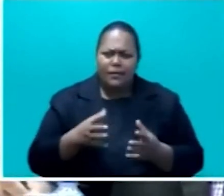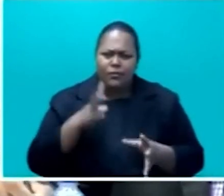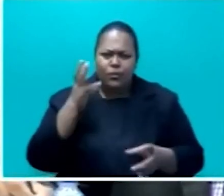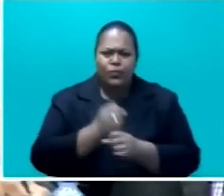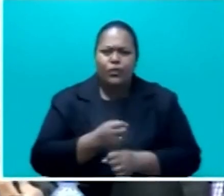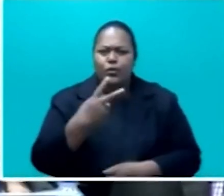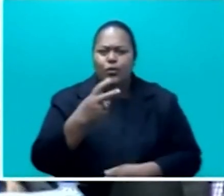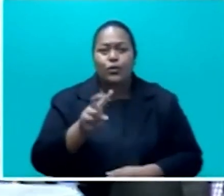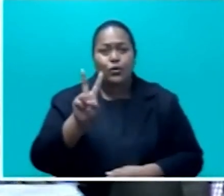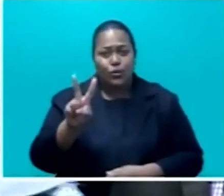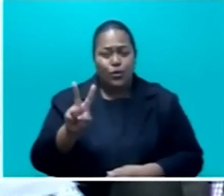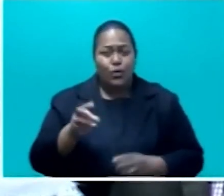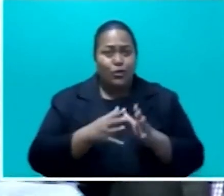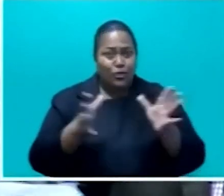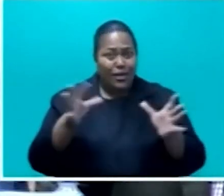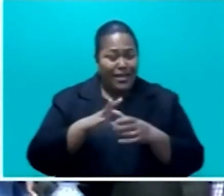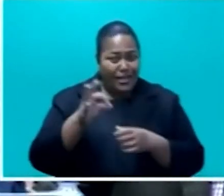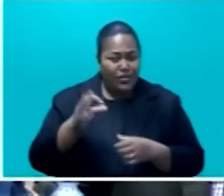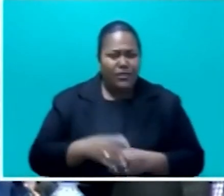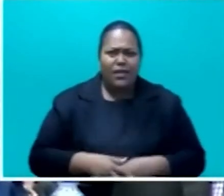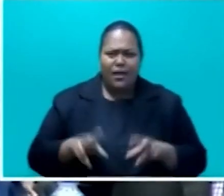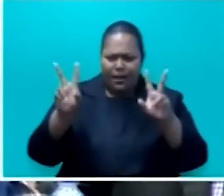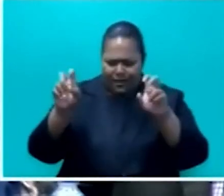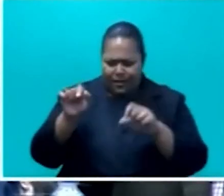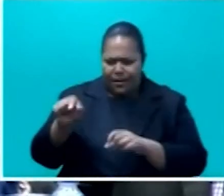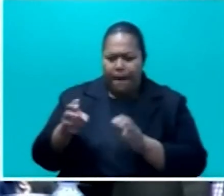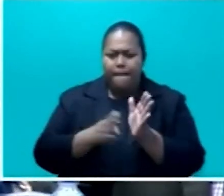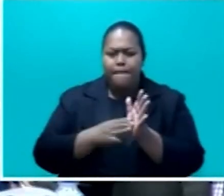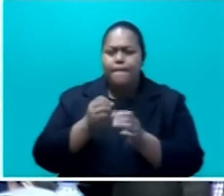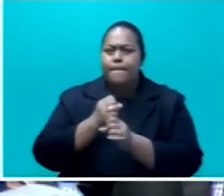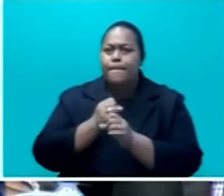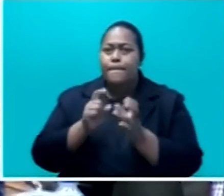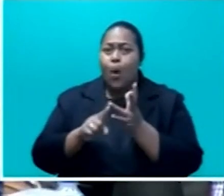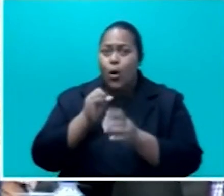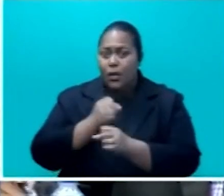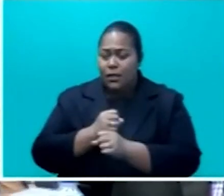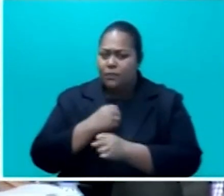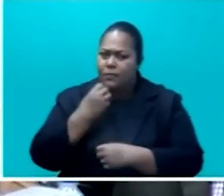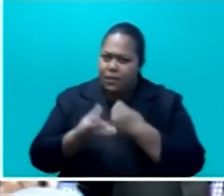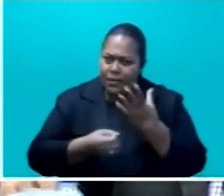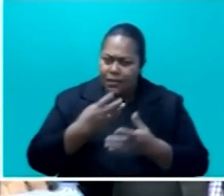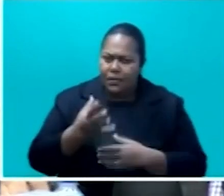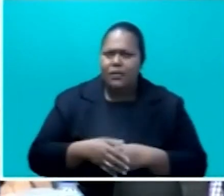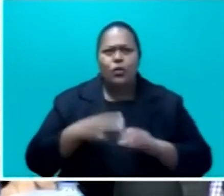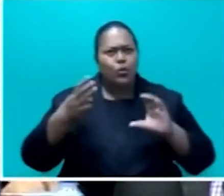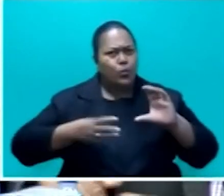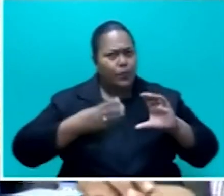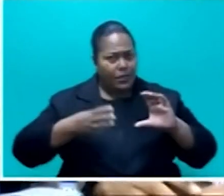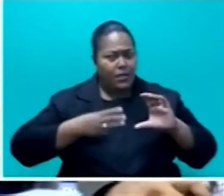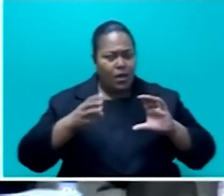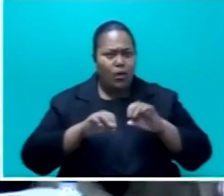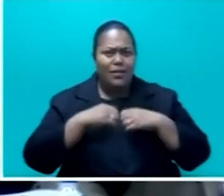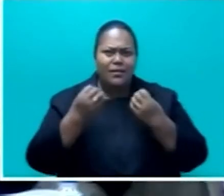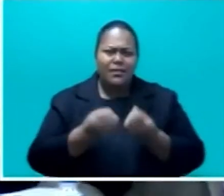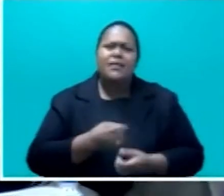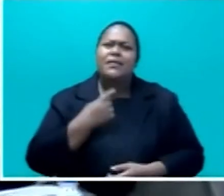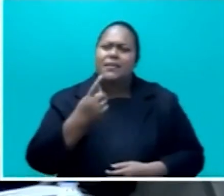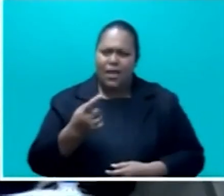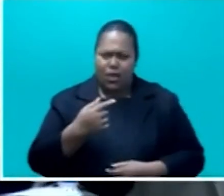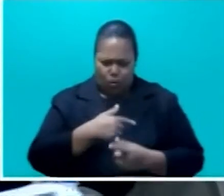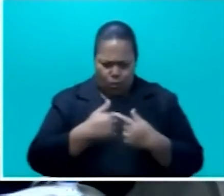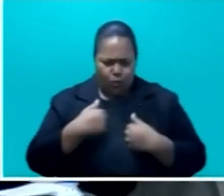quote, "The MOG spoke to a range of media organizations and said that they are committed to reporting news